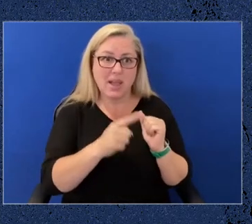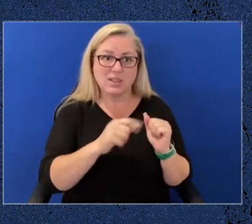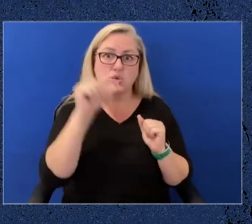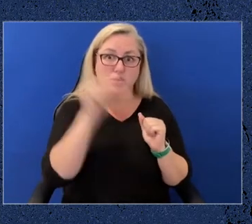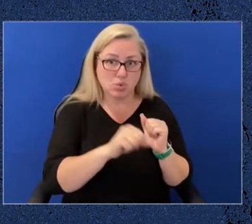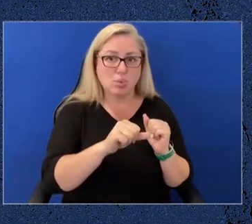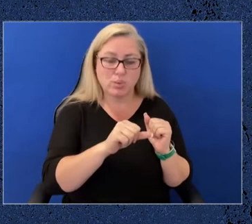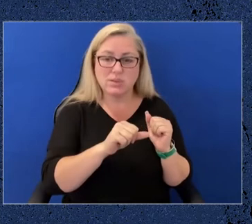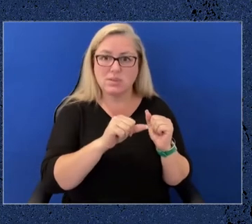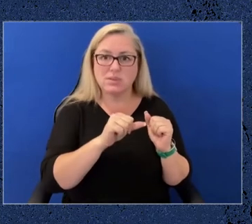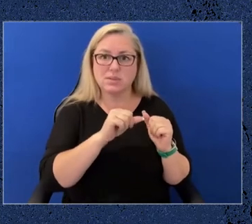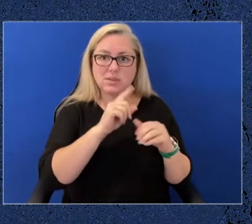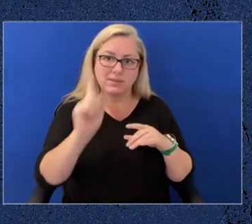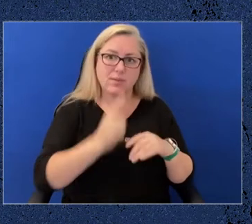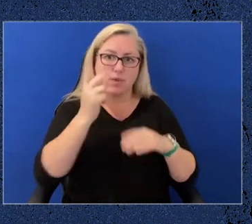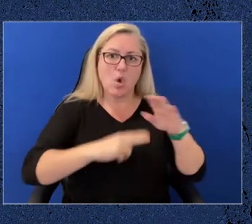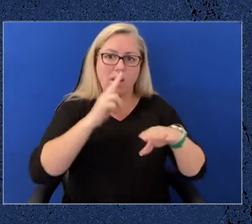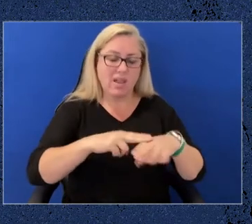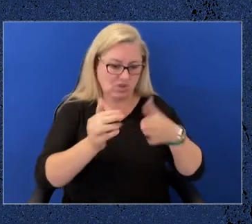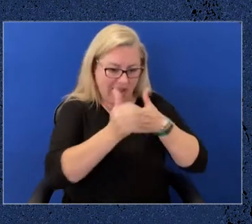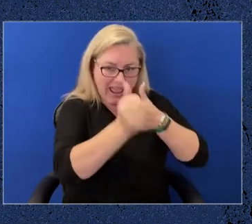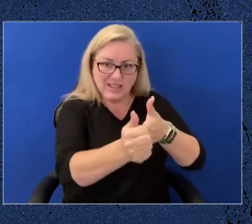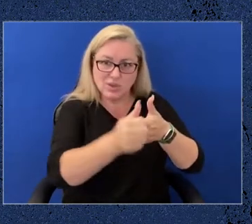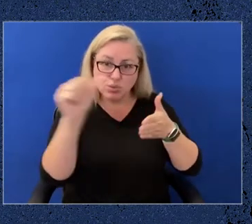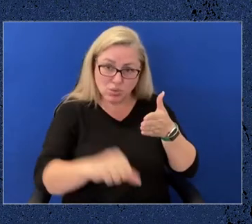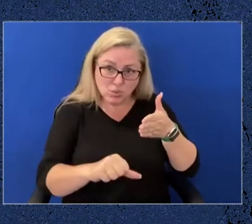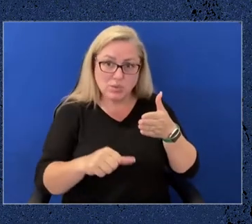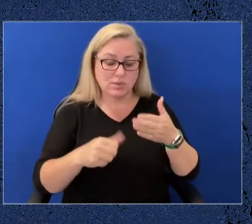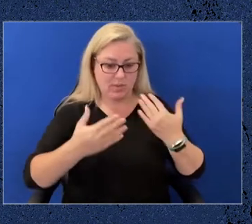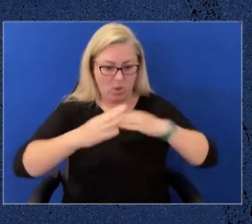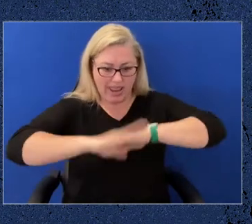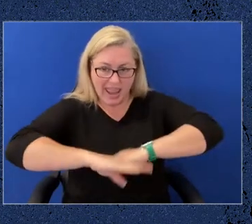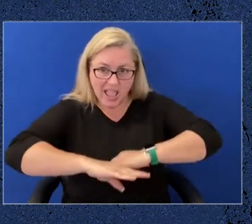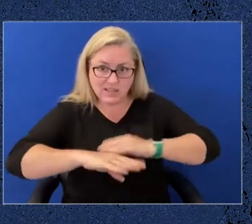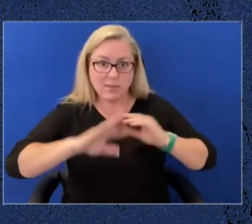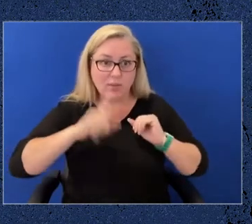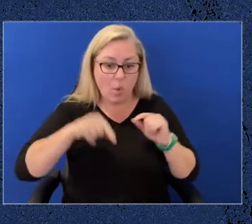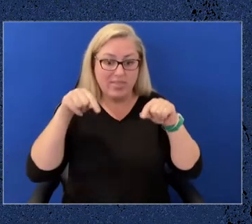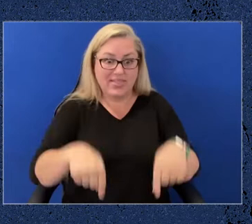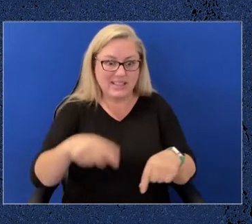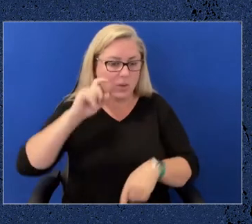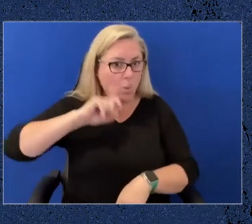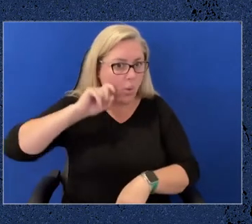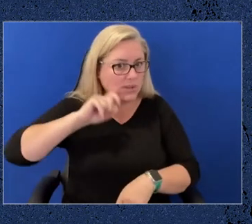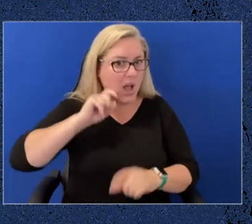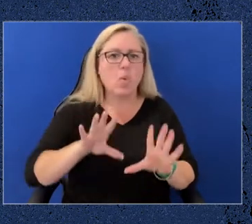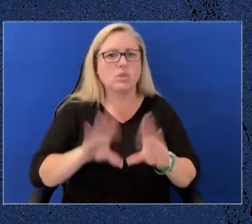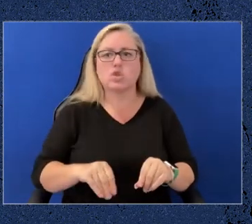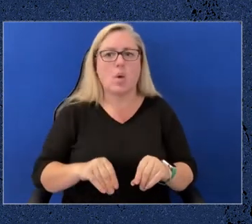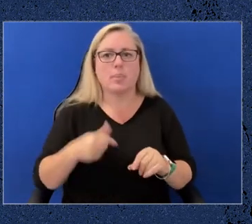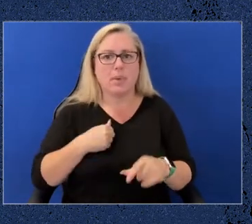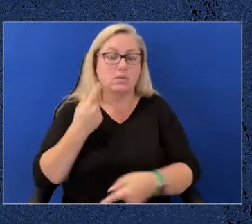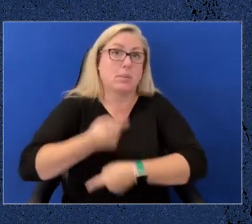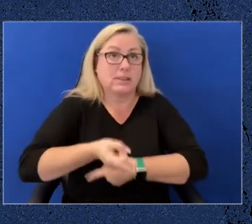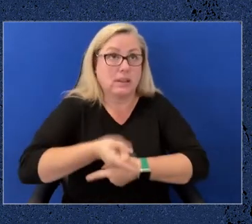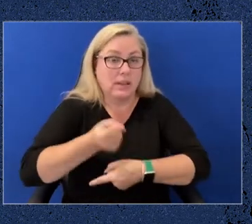these Indigenous sciences were built, created on these lands for these waters. So I'll stop there because I could open up.